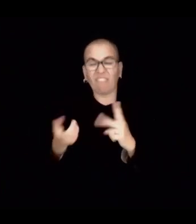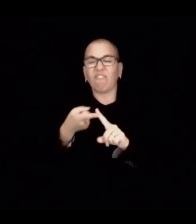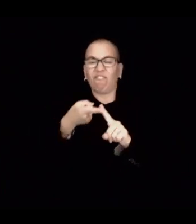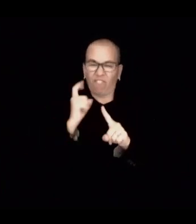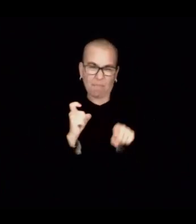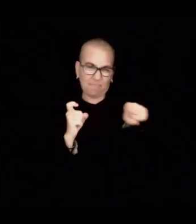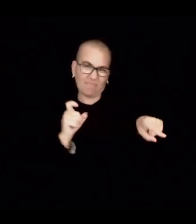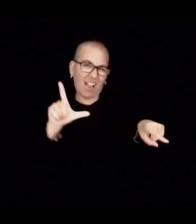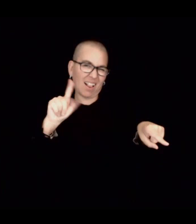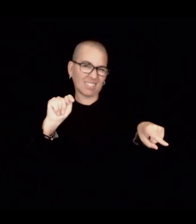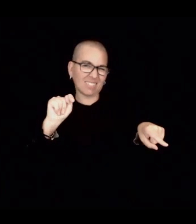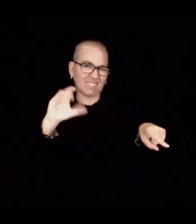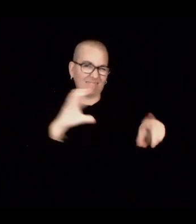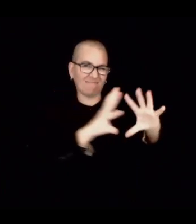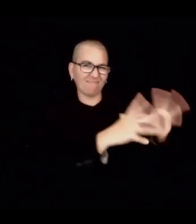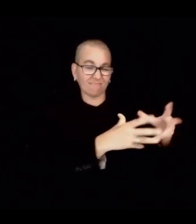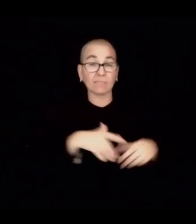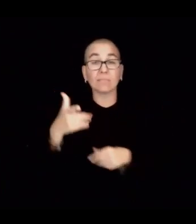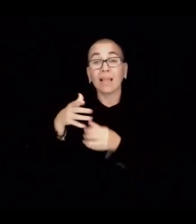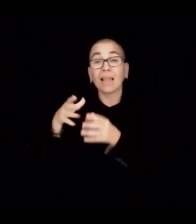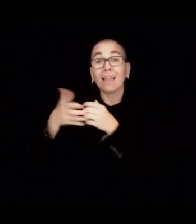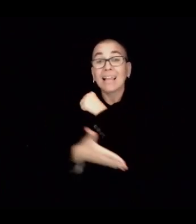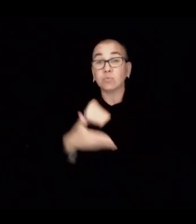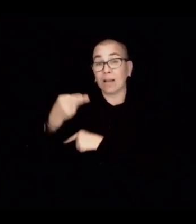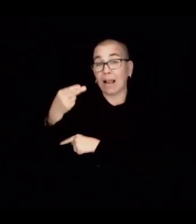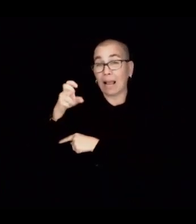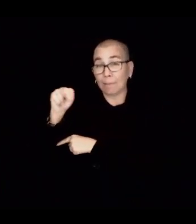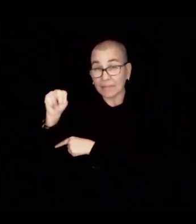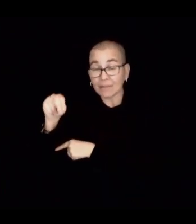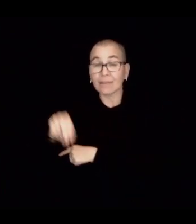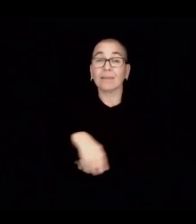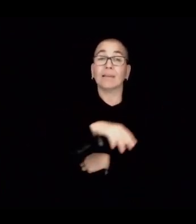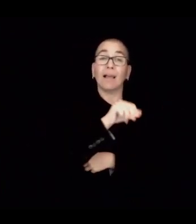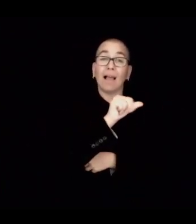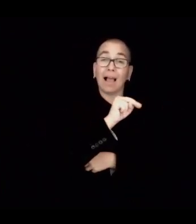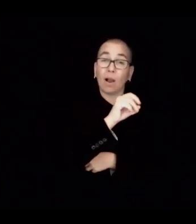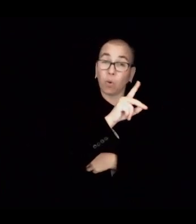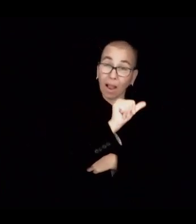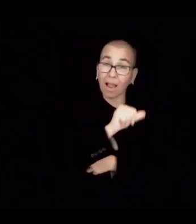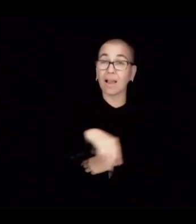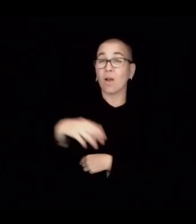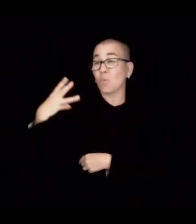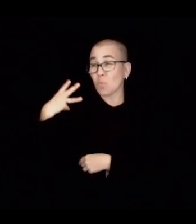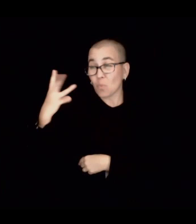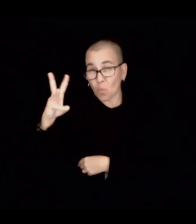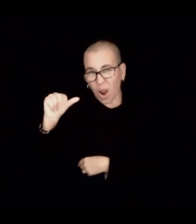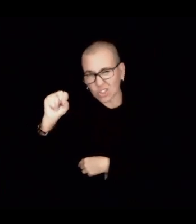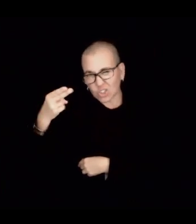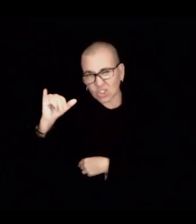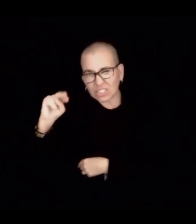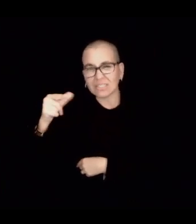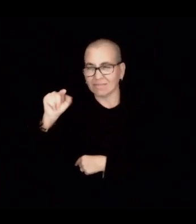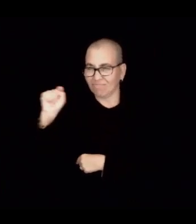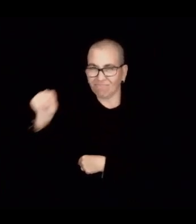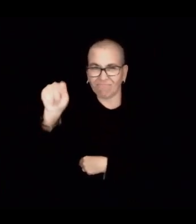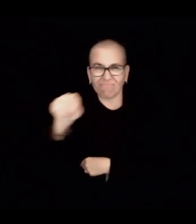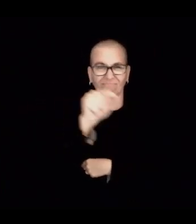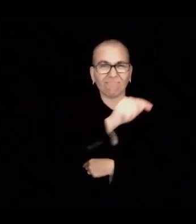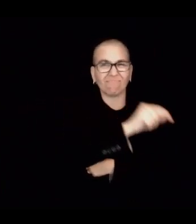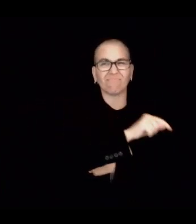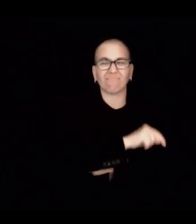Ramsey County, and 1 in Washington County. And the total includes individuals, 1 individual in their 90s, 1 in